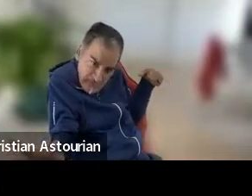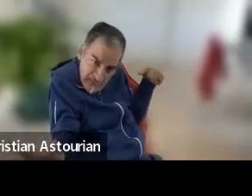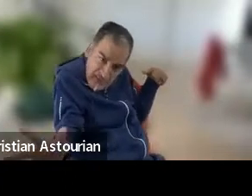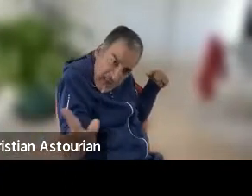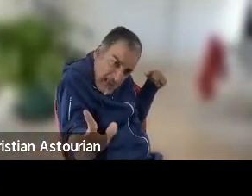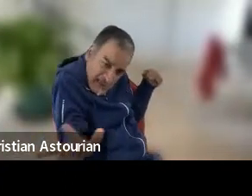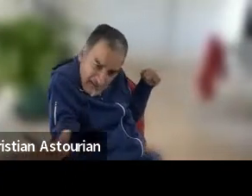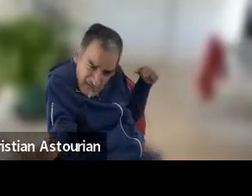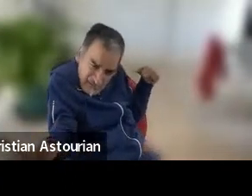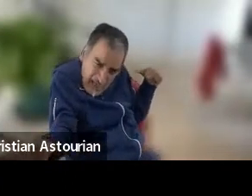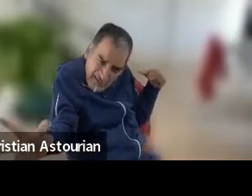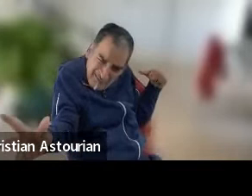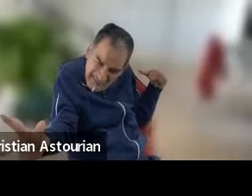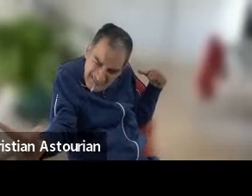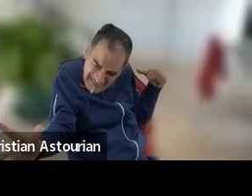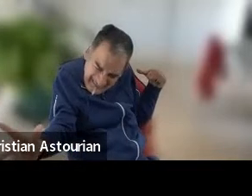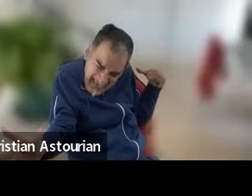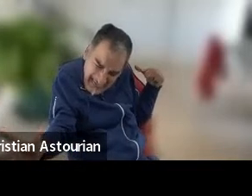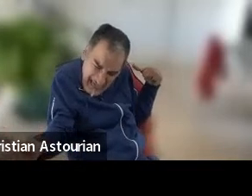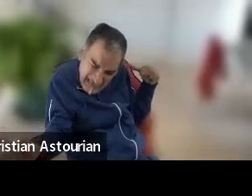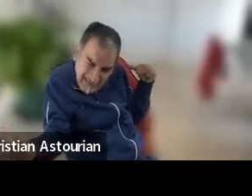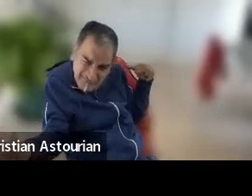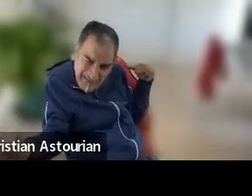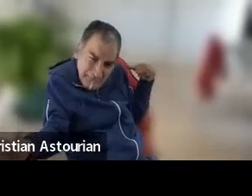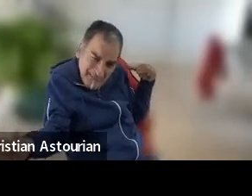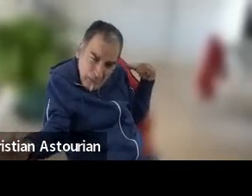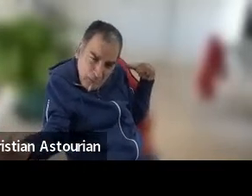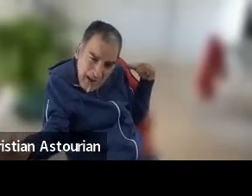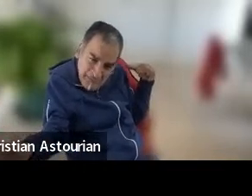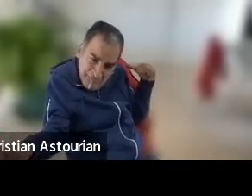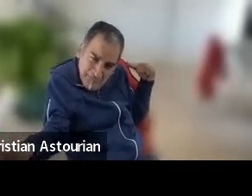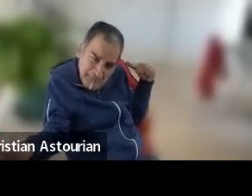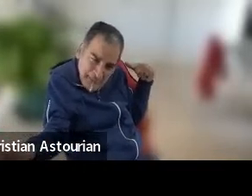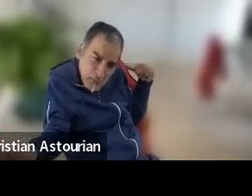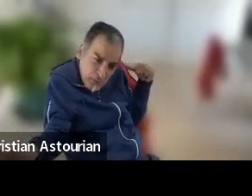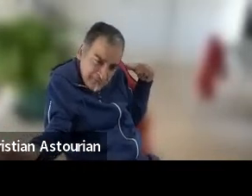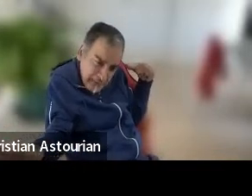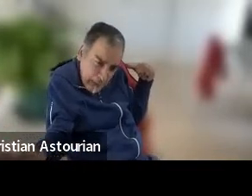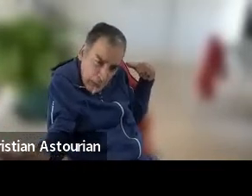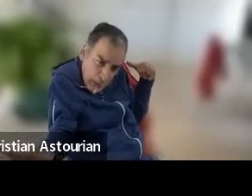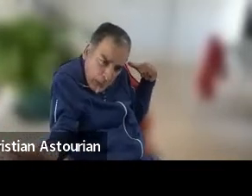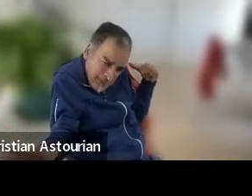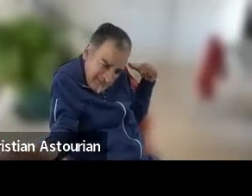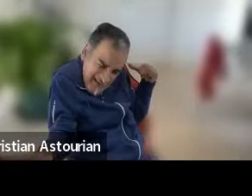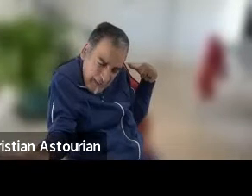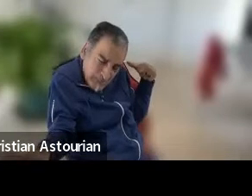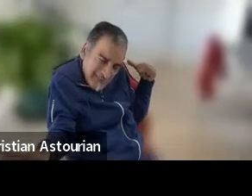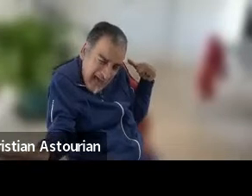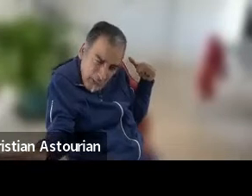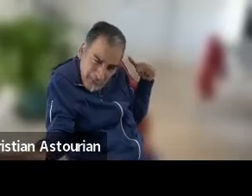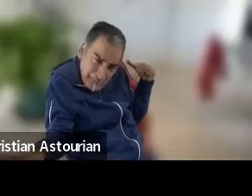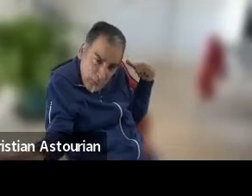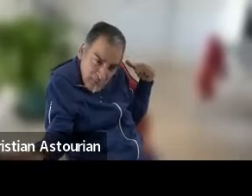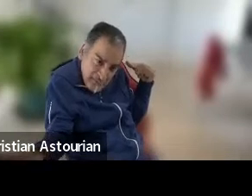isolation. Now, this is another very big one, because we found